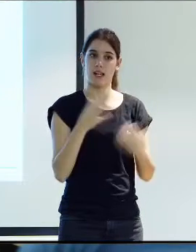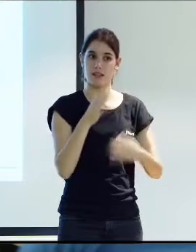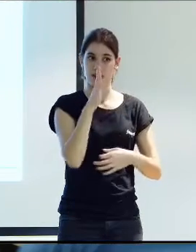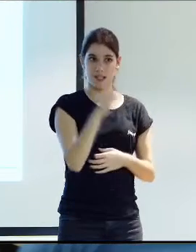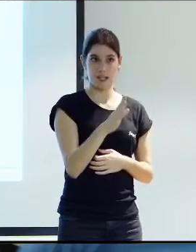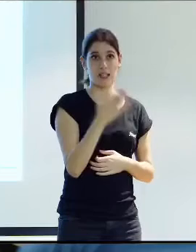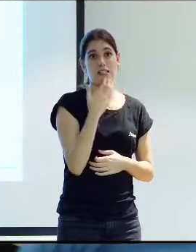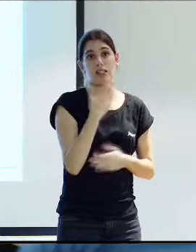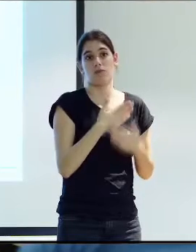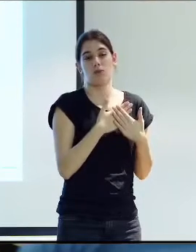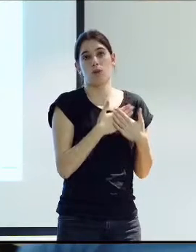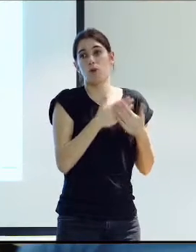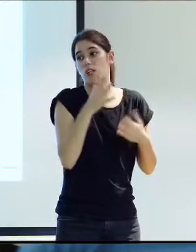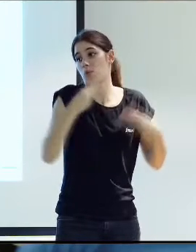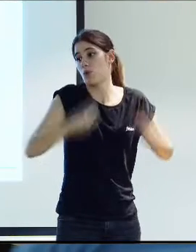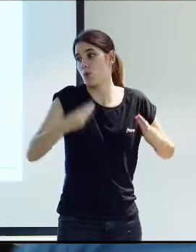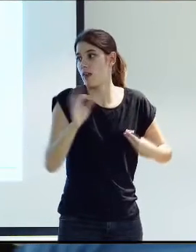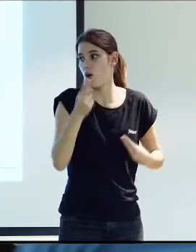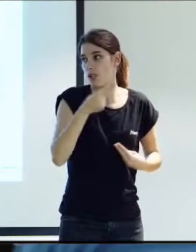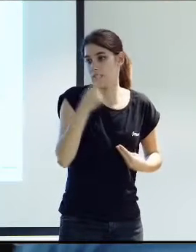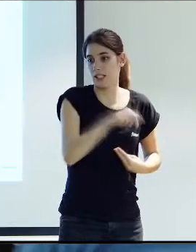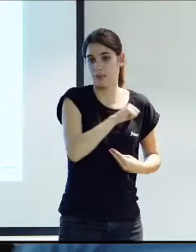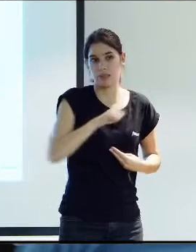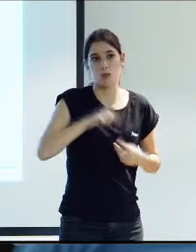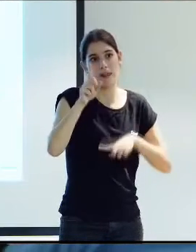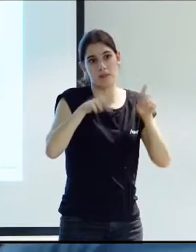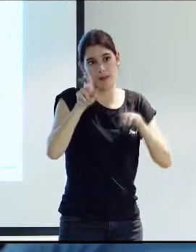assistant, except that it be done voluntarily.